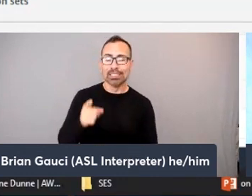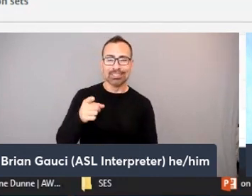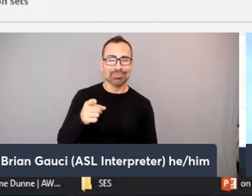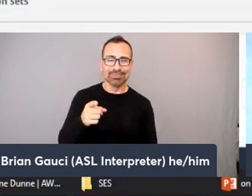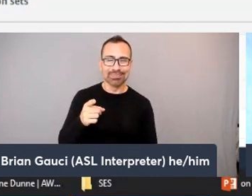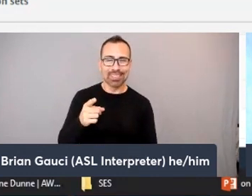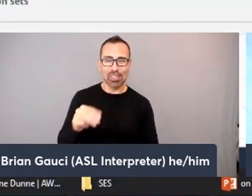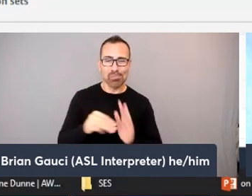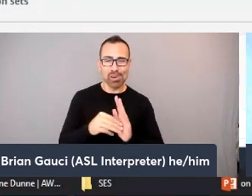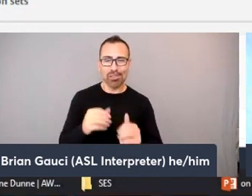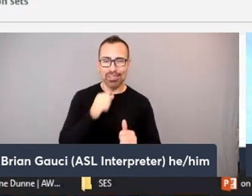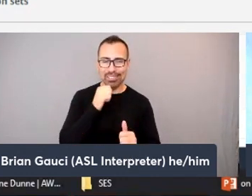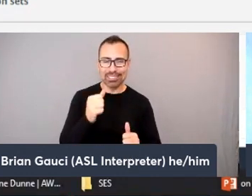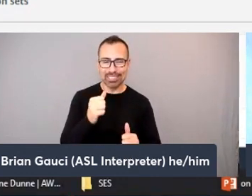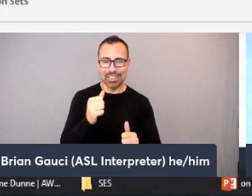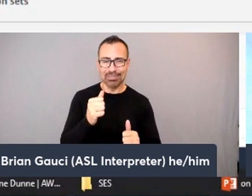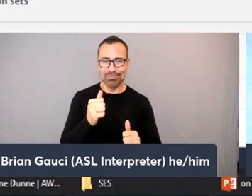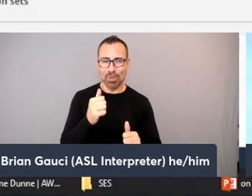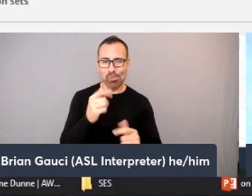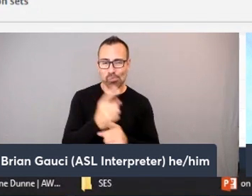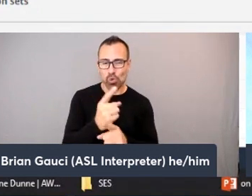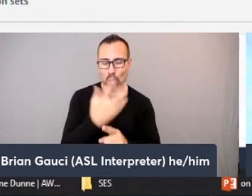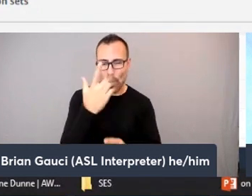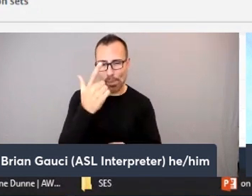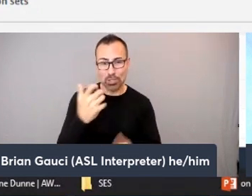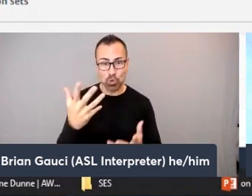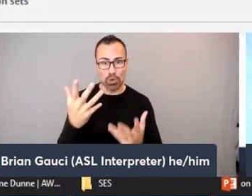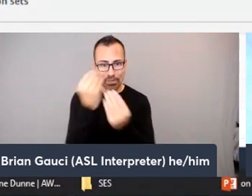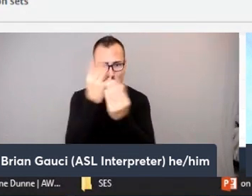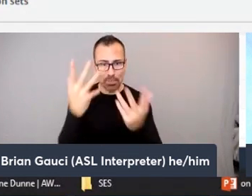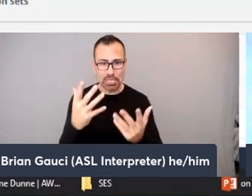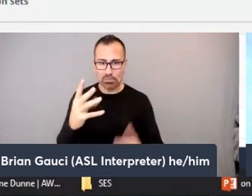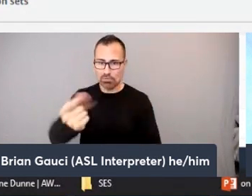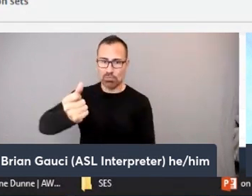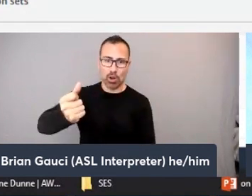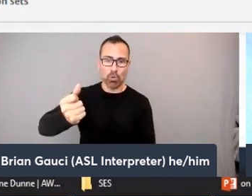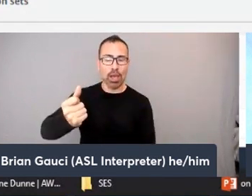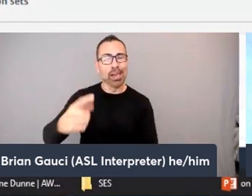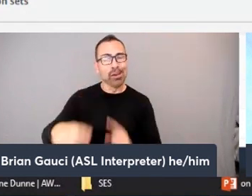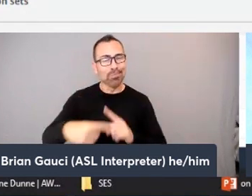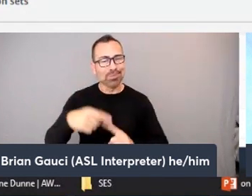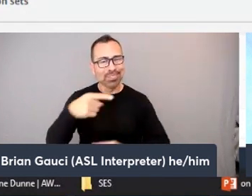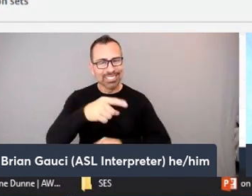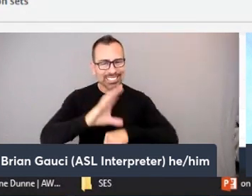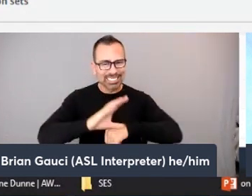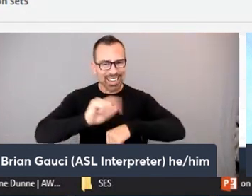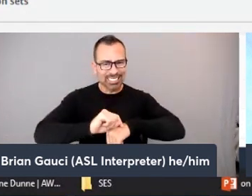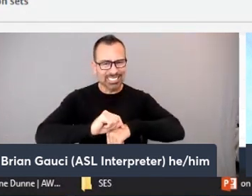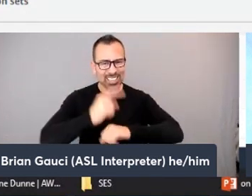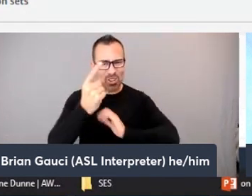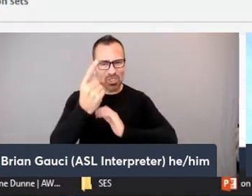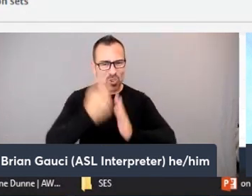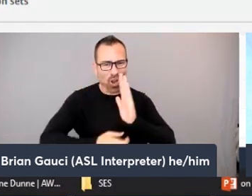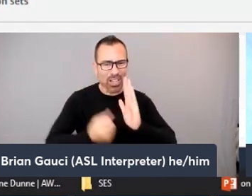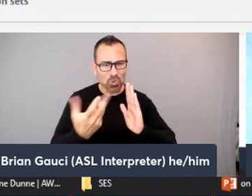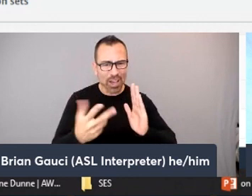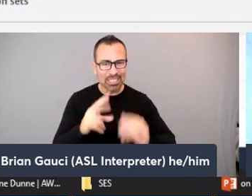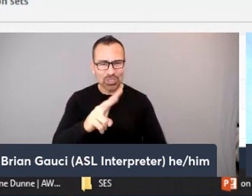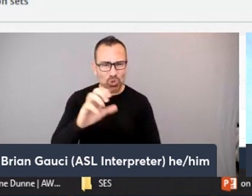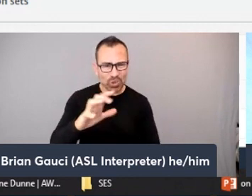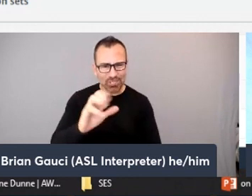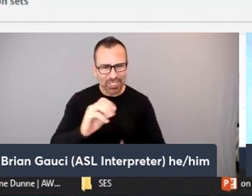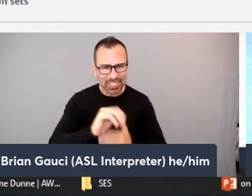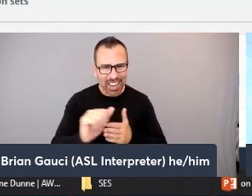need it at your fingertips. Also, they can be expensive. We hear $250 an hour. Not a surprise.